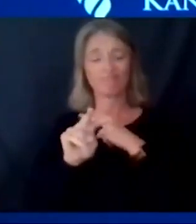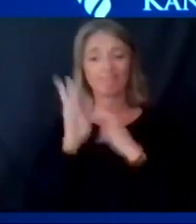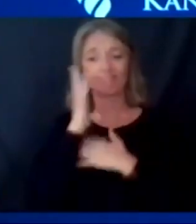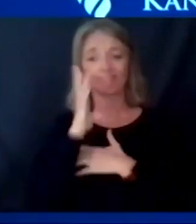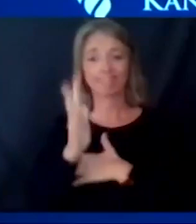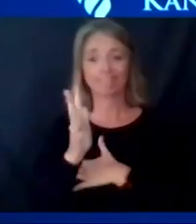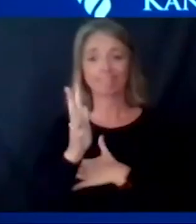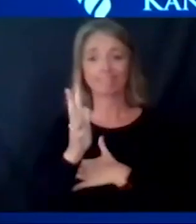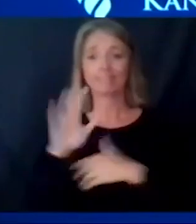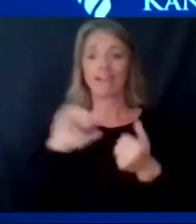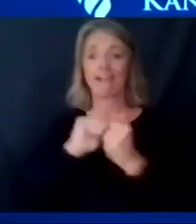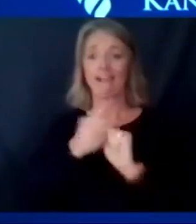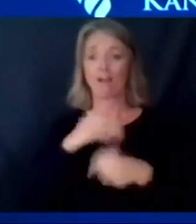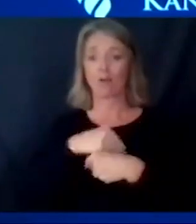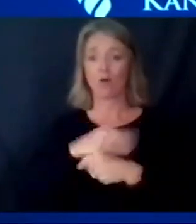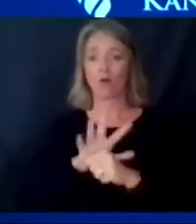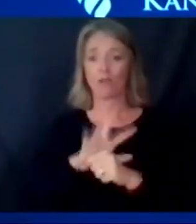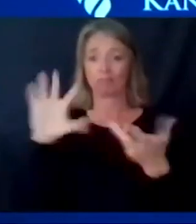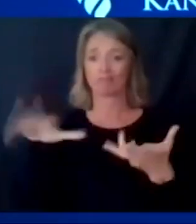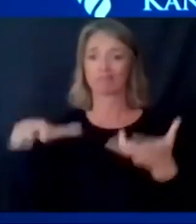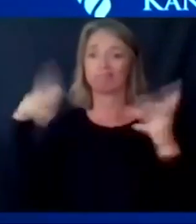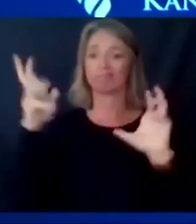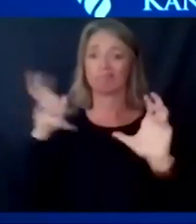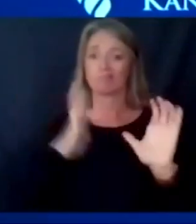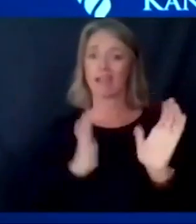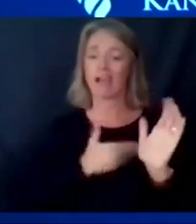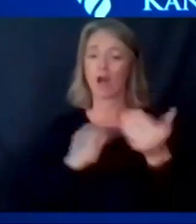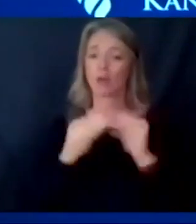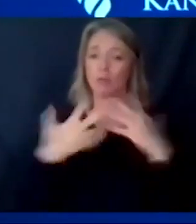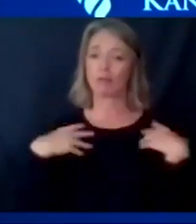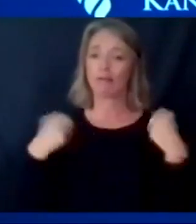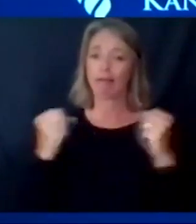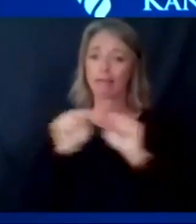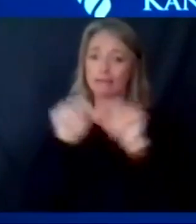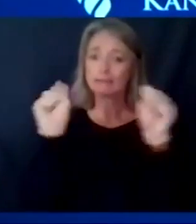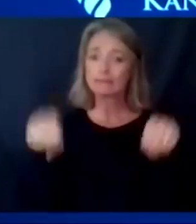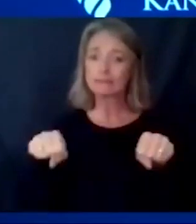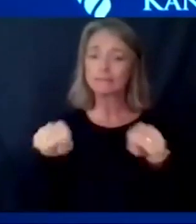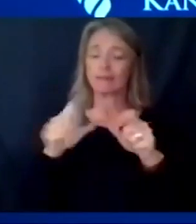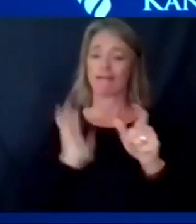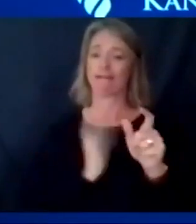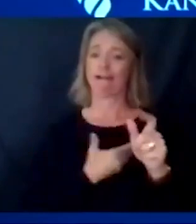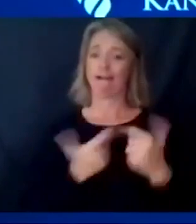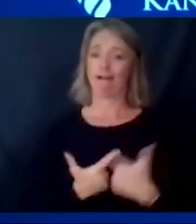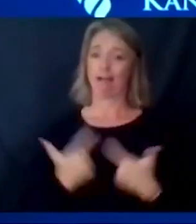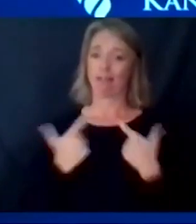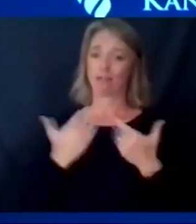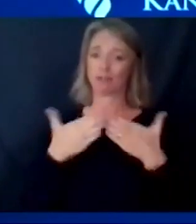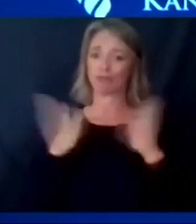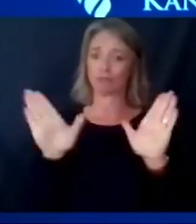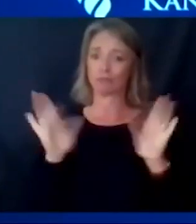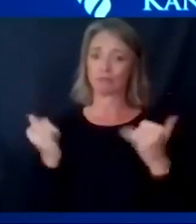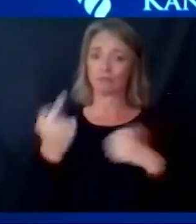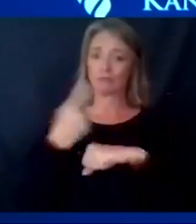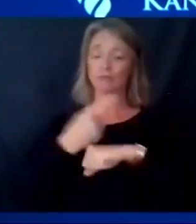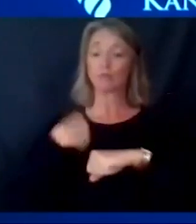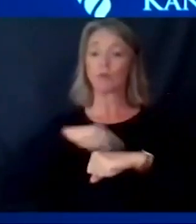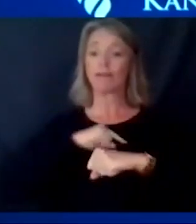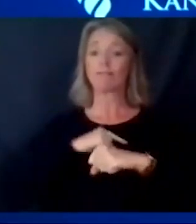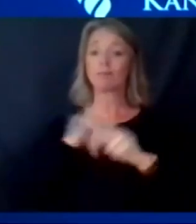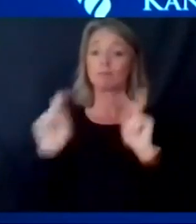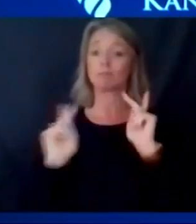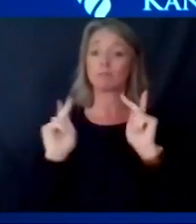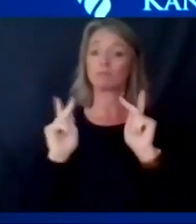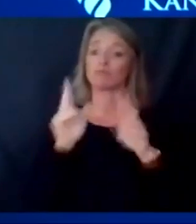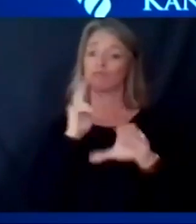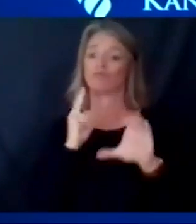our communities, our health systems, just kind of our lives in general. Today we have several guests joining us to talk about the impact COVID is